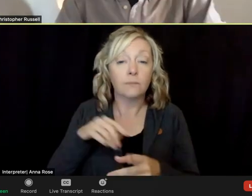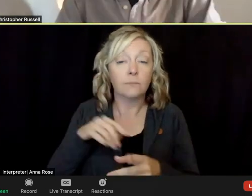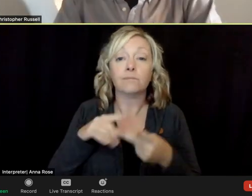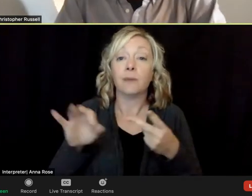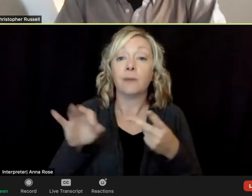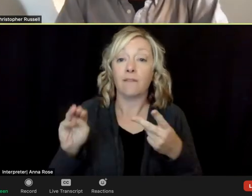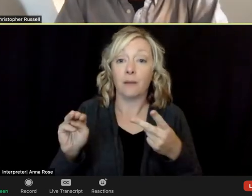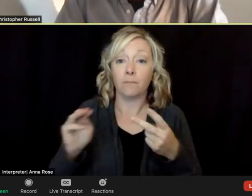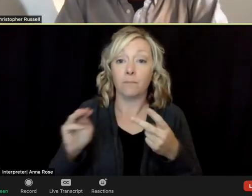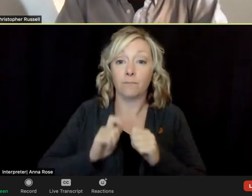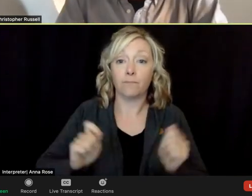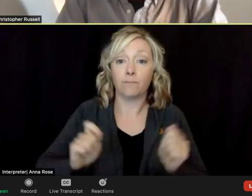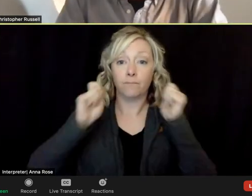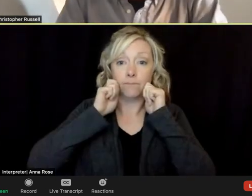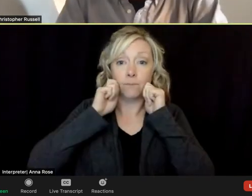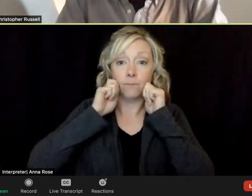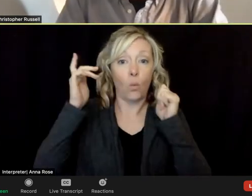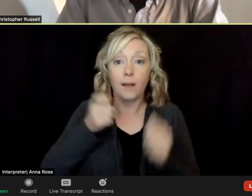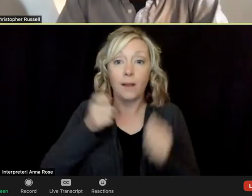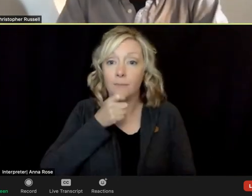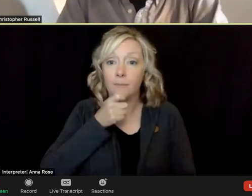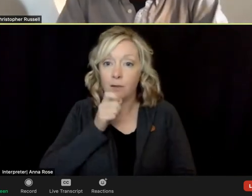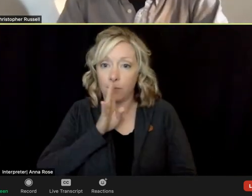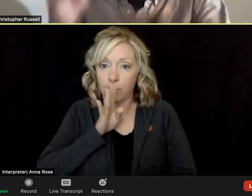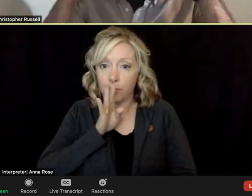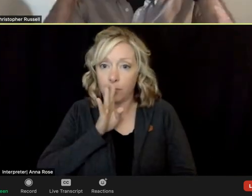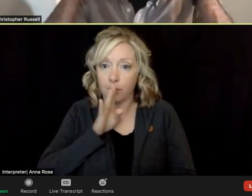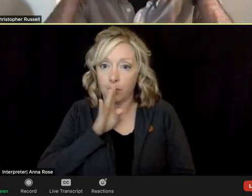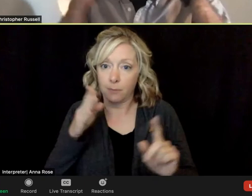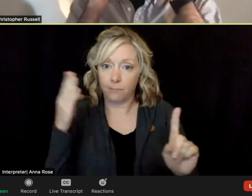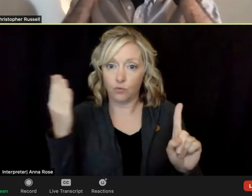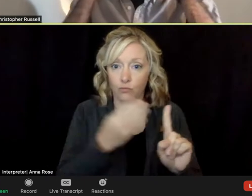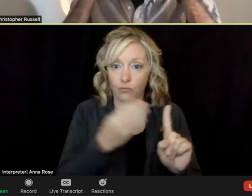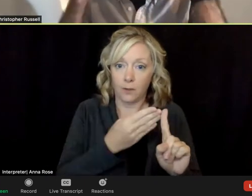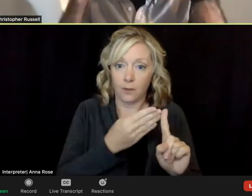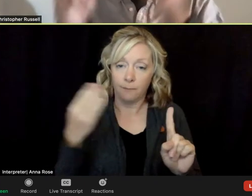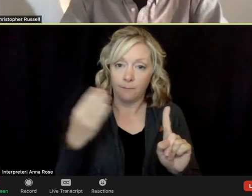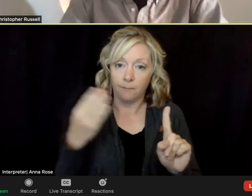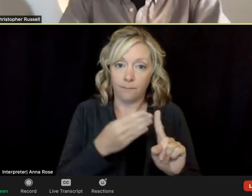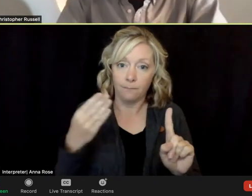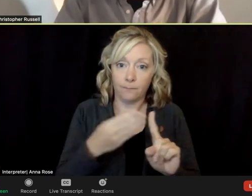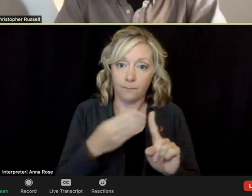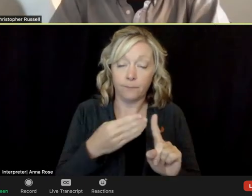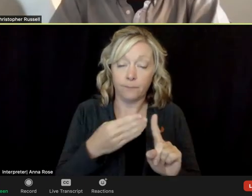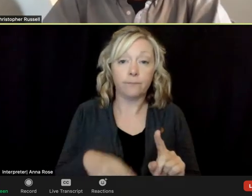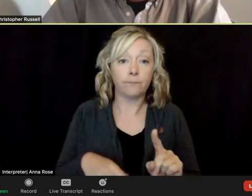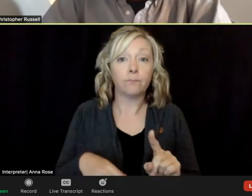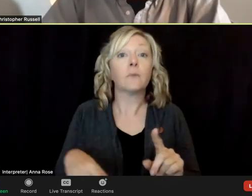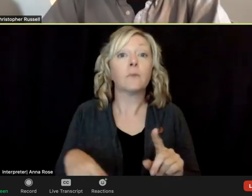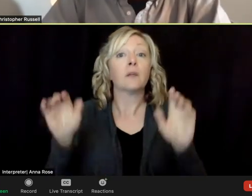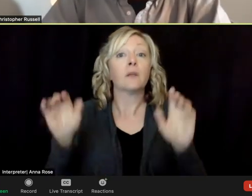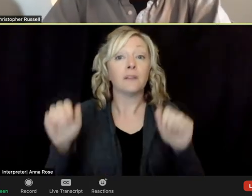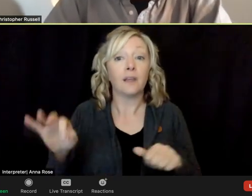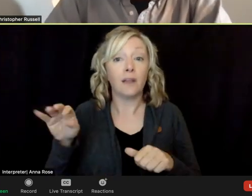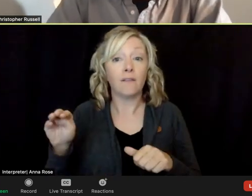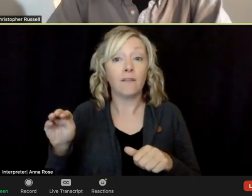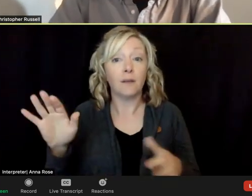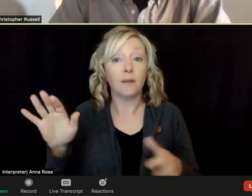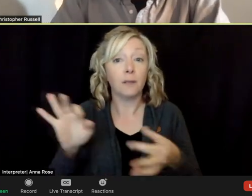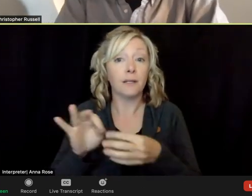to. You can get FM units that are connected to headphones rather than to hearing aids, like in the picture.